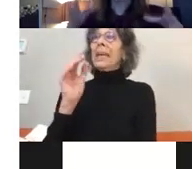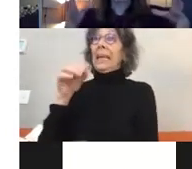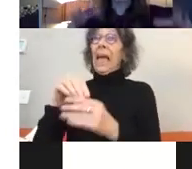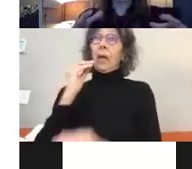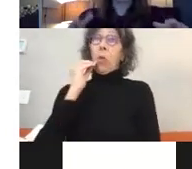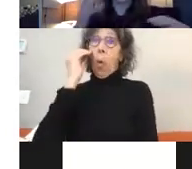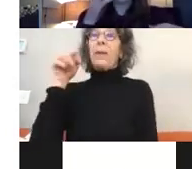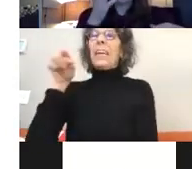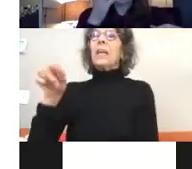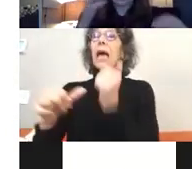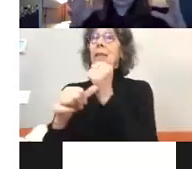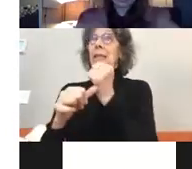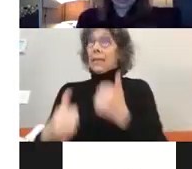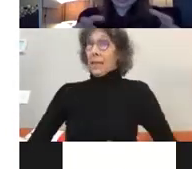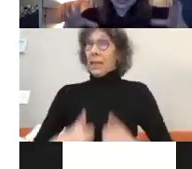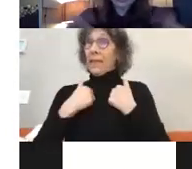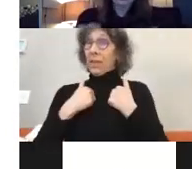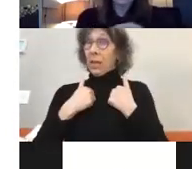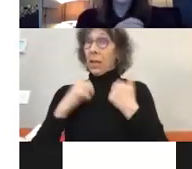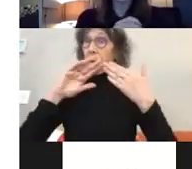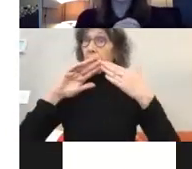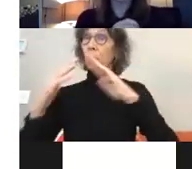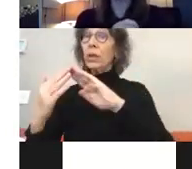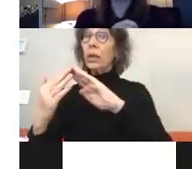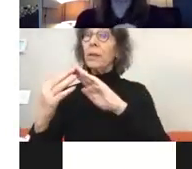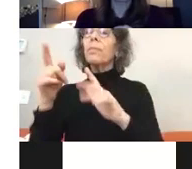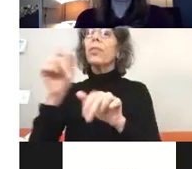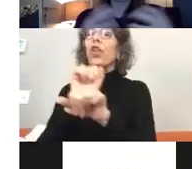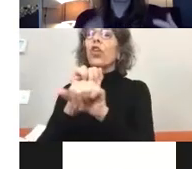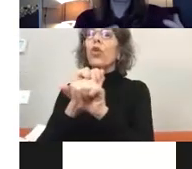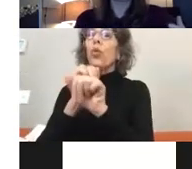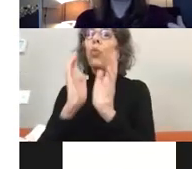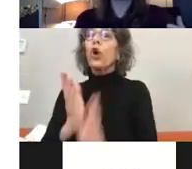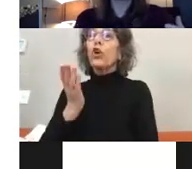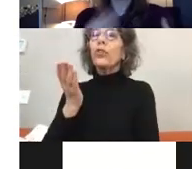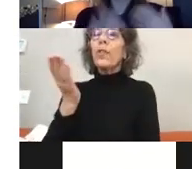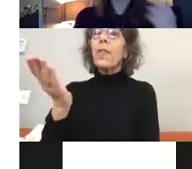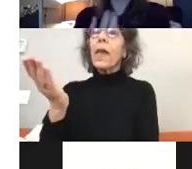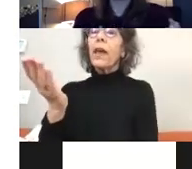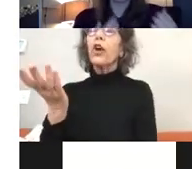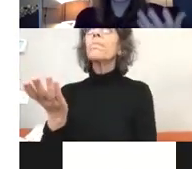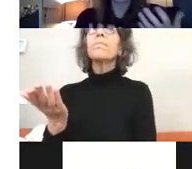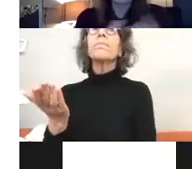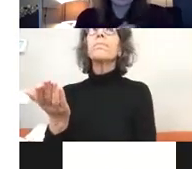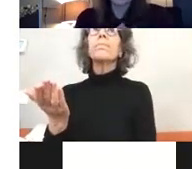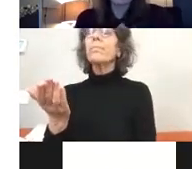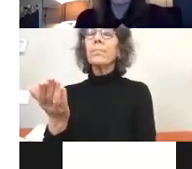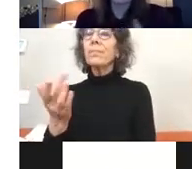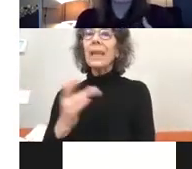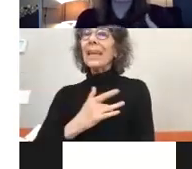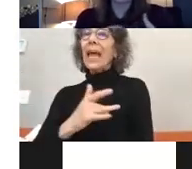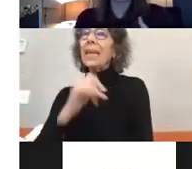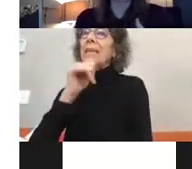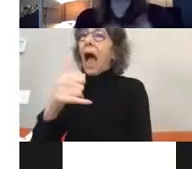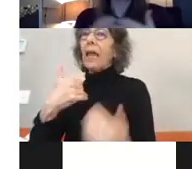the workers at the facility, typically they don't have clinical skills. I